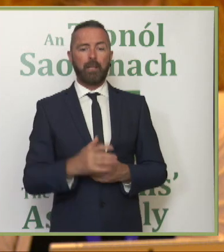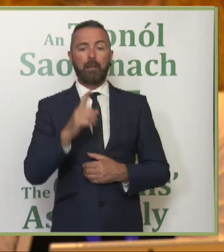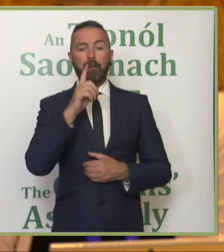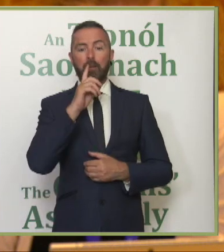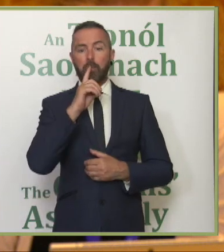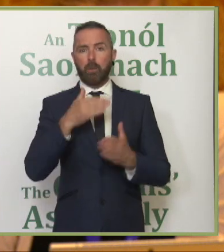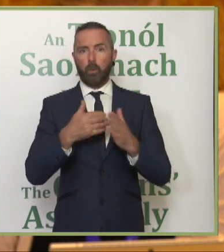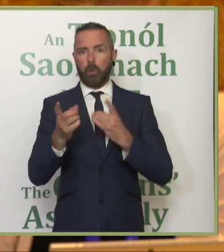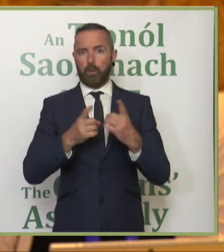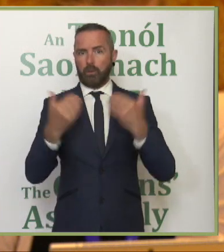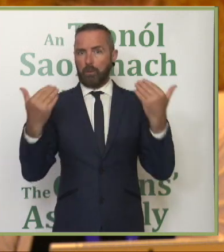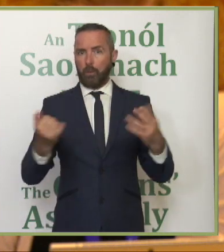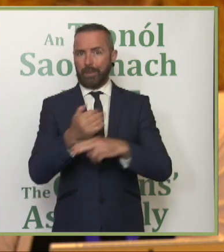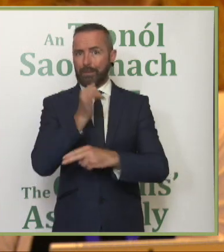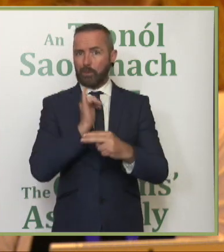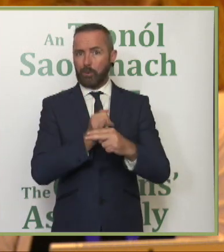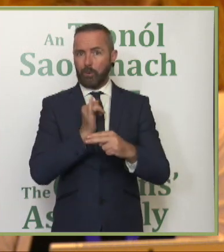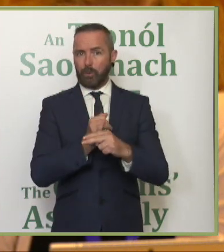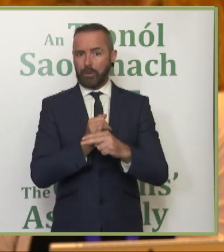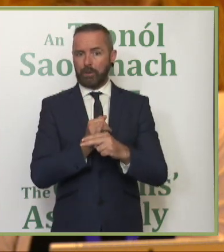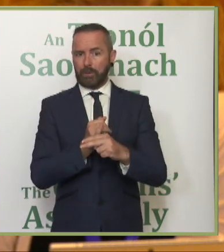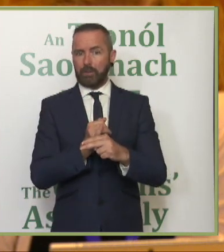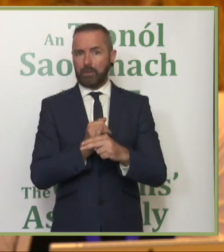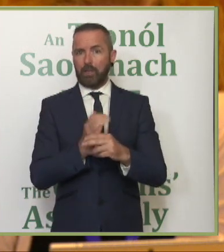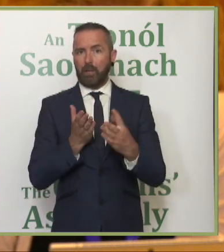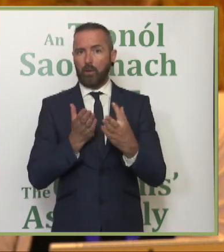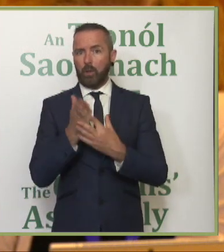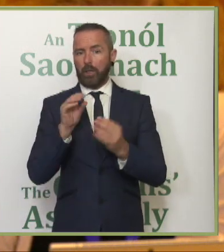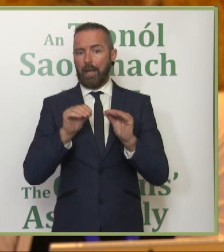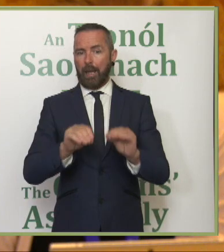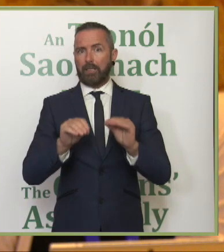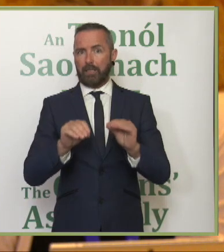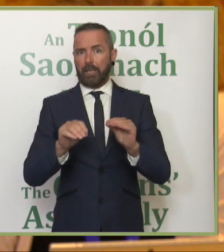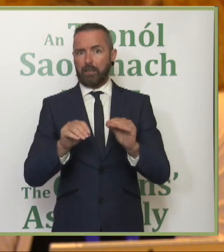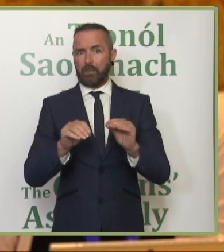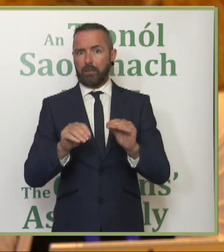done at present in schools to educate people